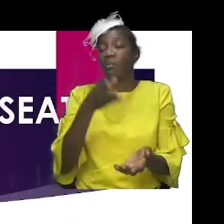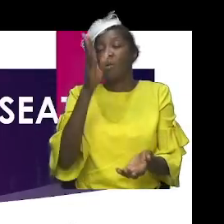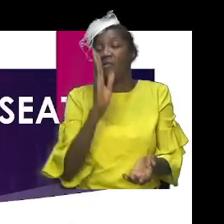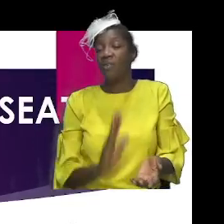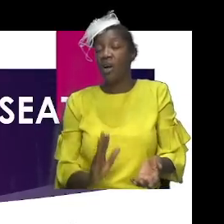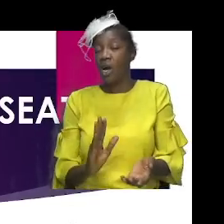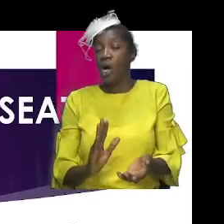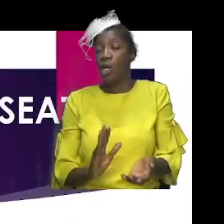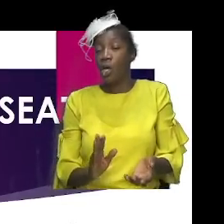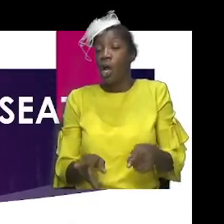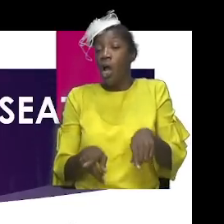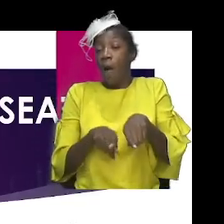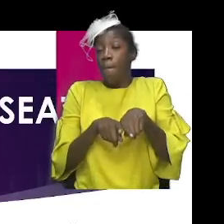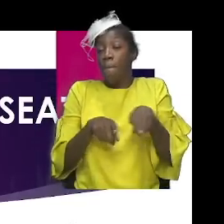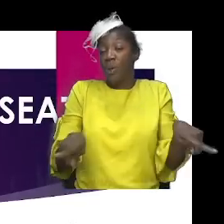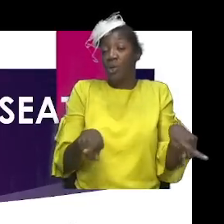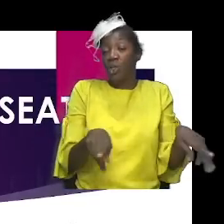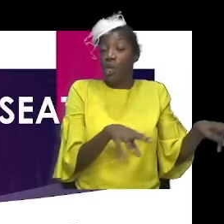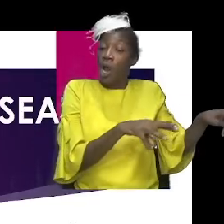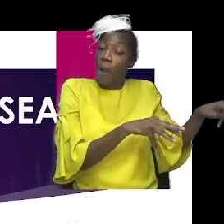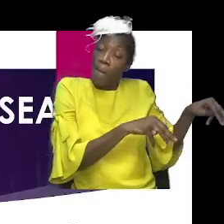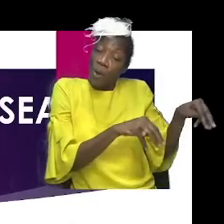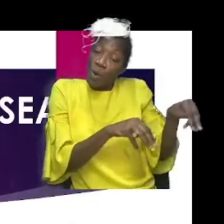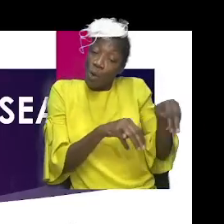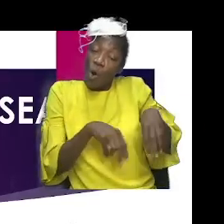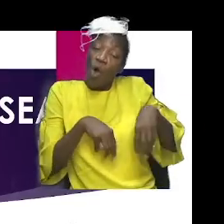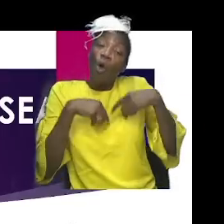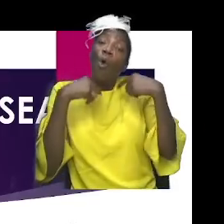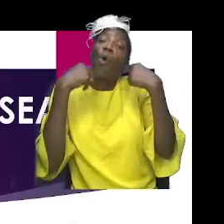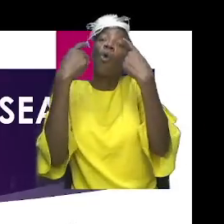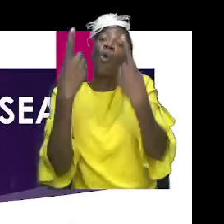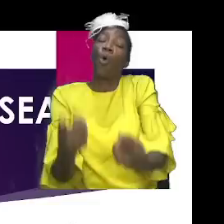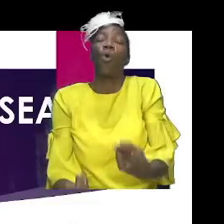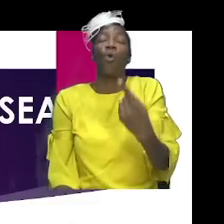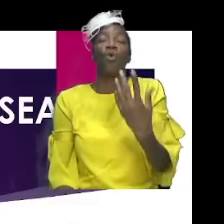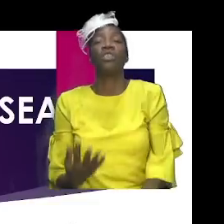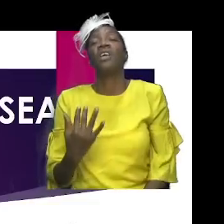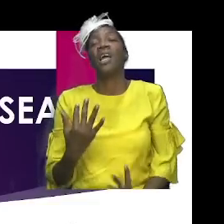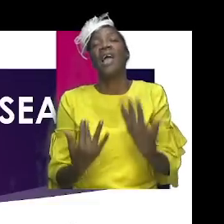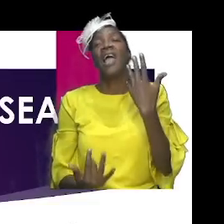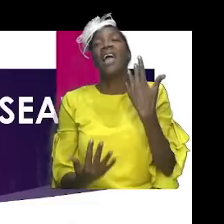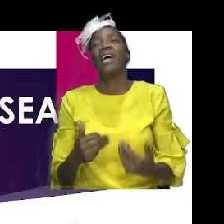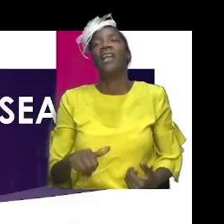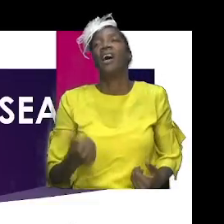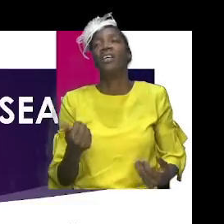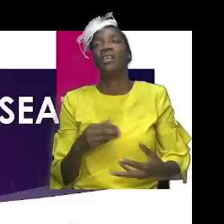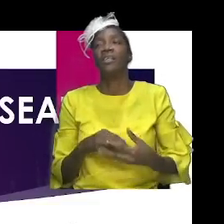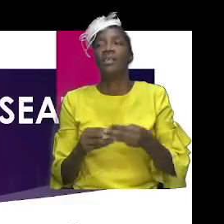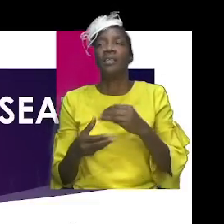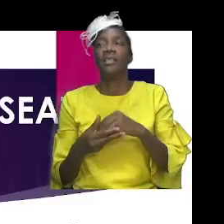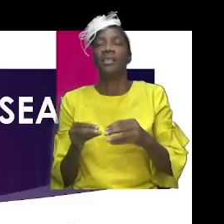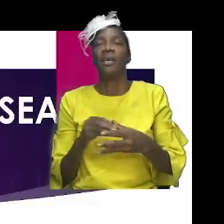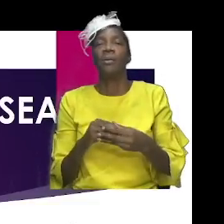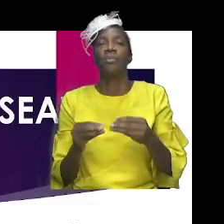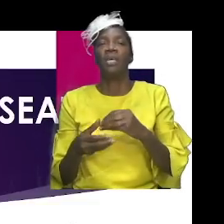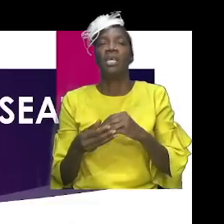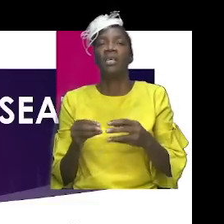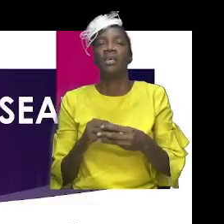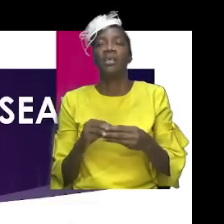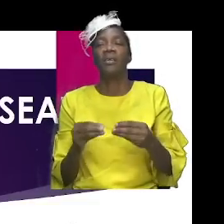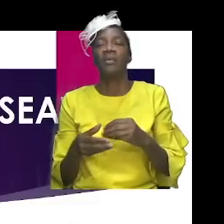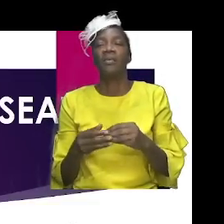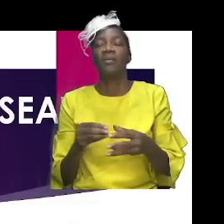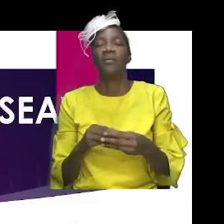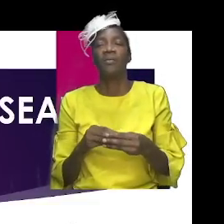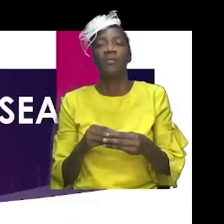consigned, according to the apostle, to hell. So that's another subject here, and we will be doing that as a part of the series that we